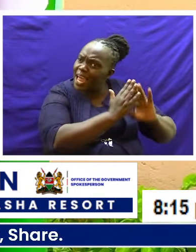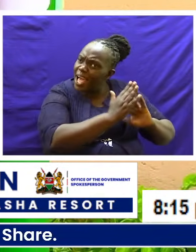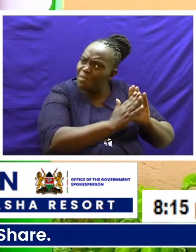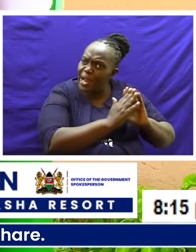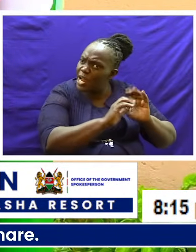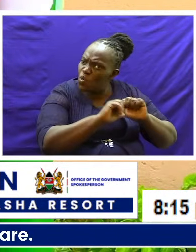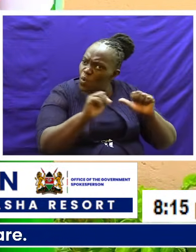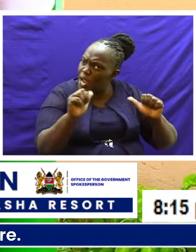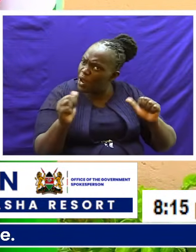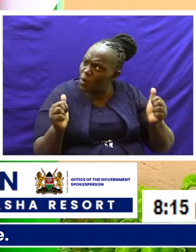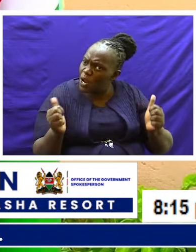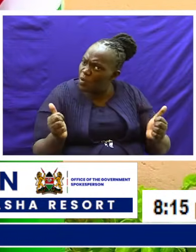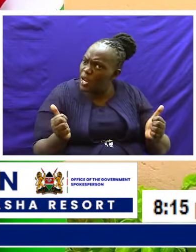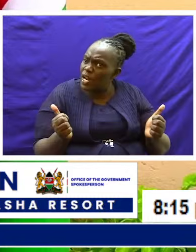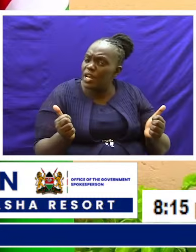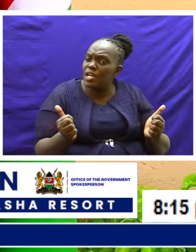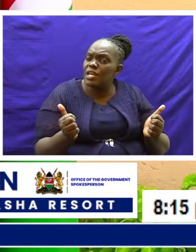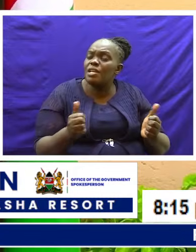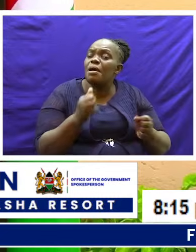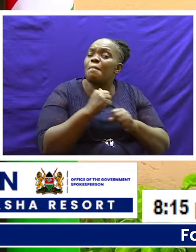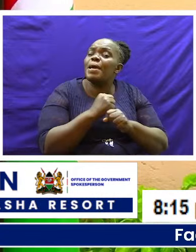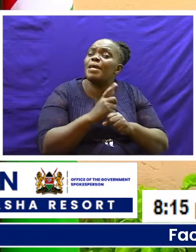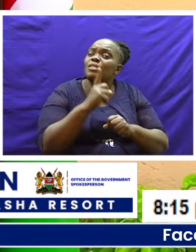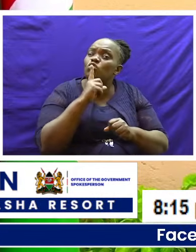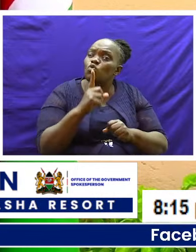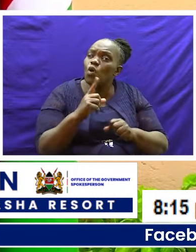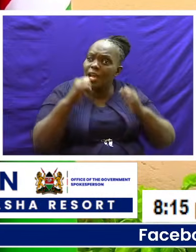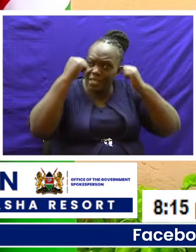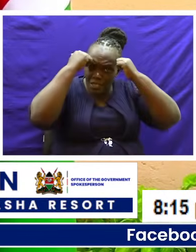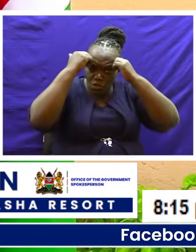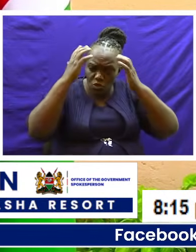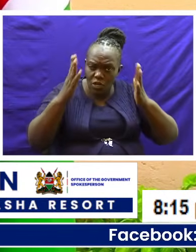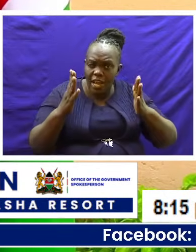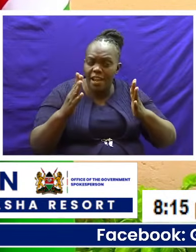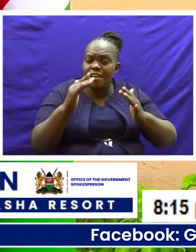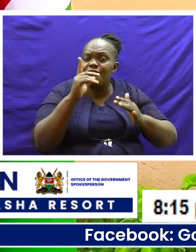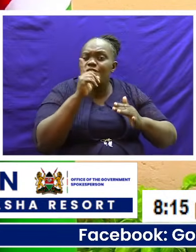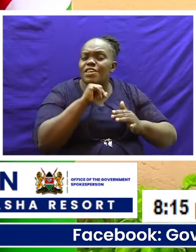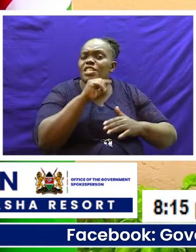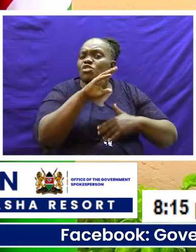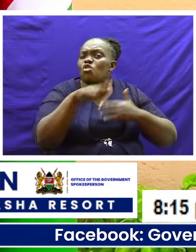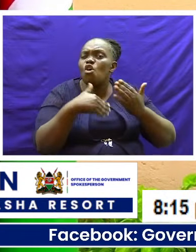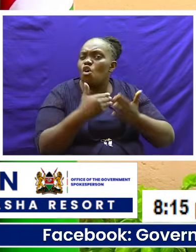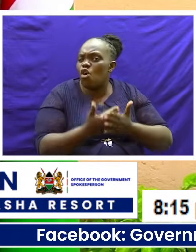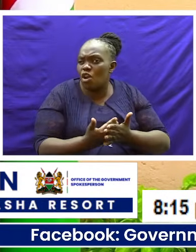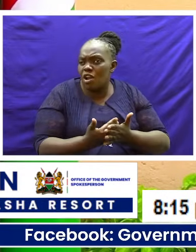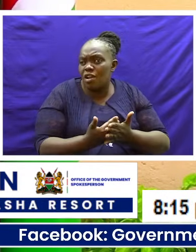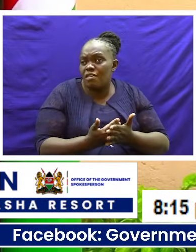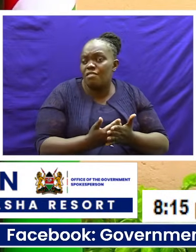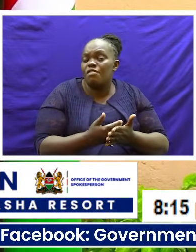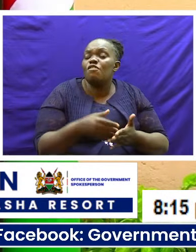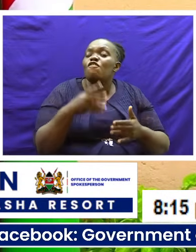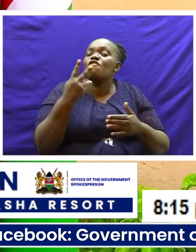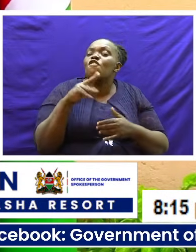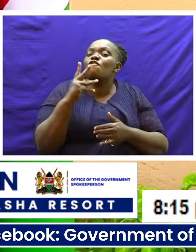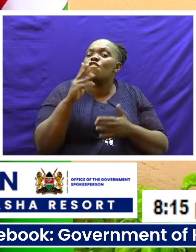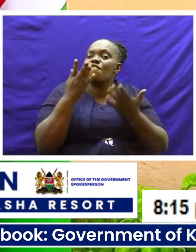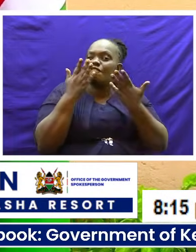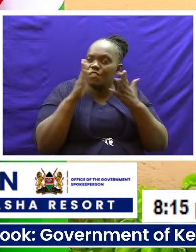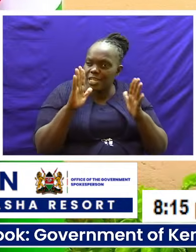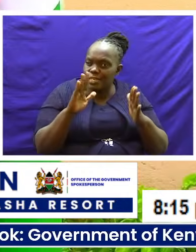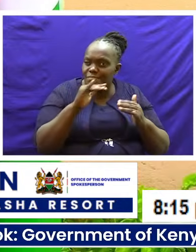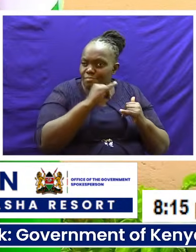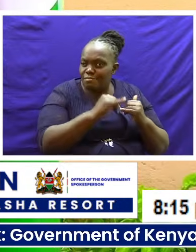structured way, and ensure that students end up, or candidates who did their Form 4 ended up